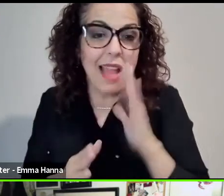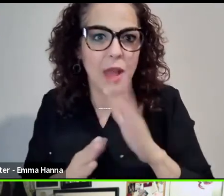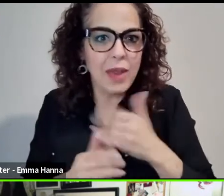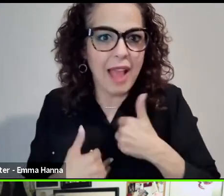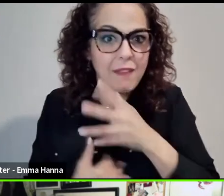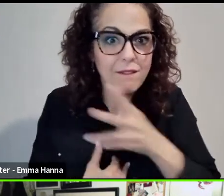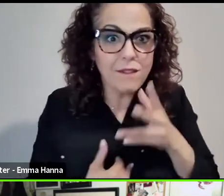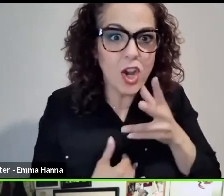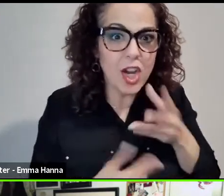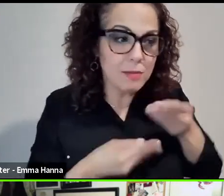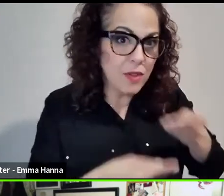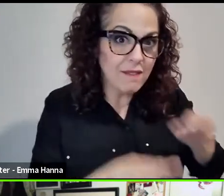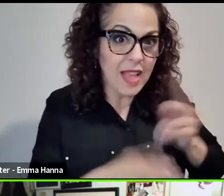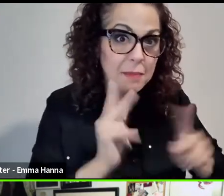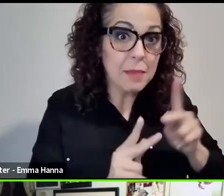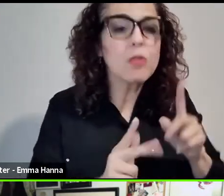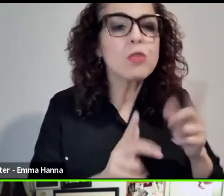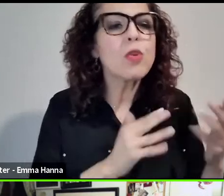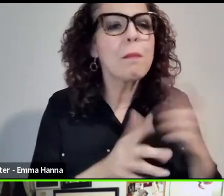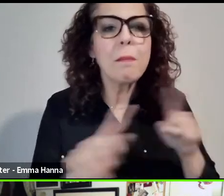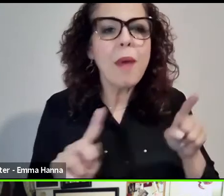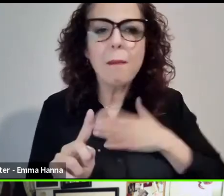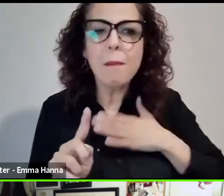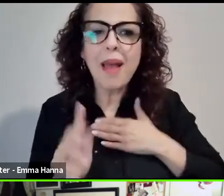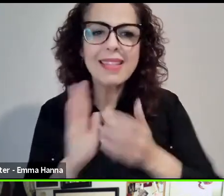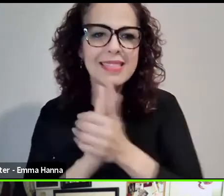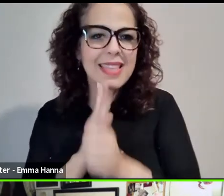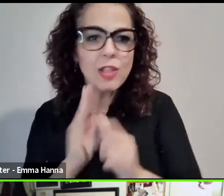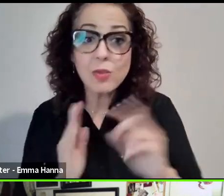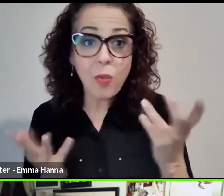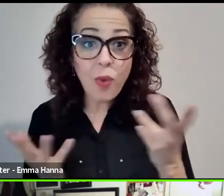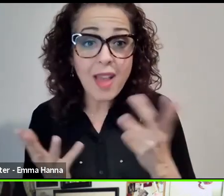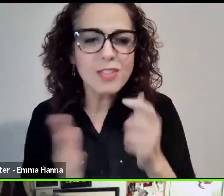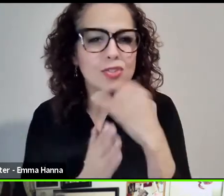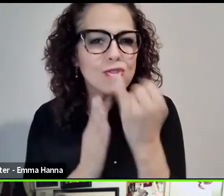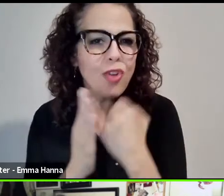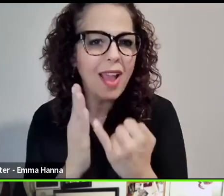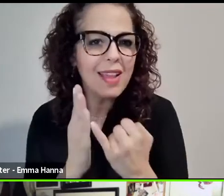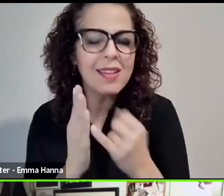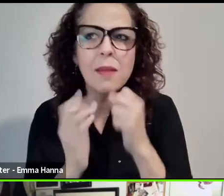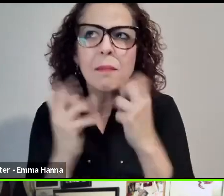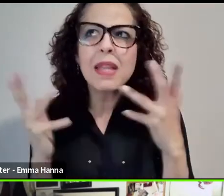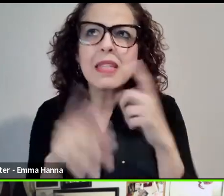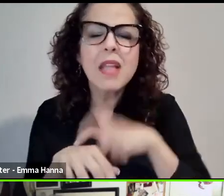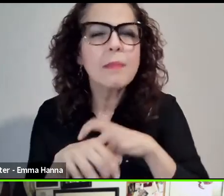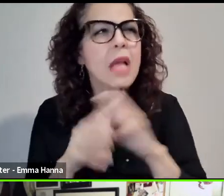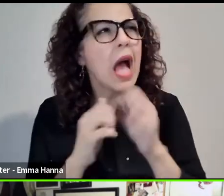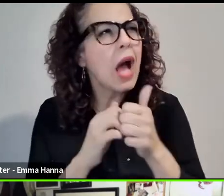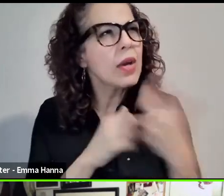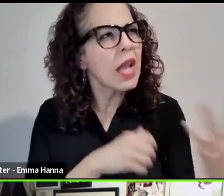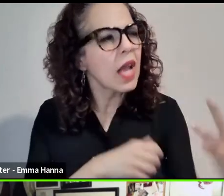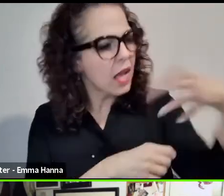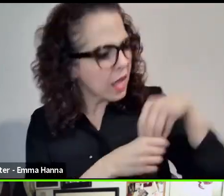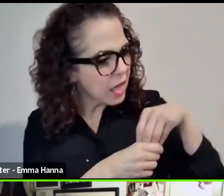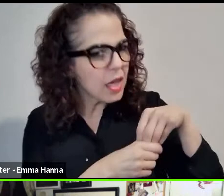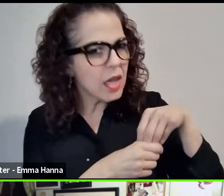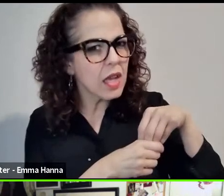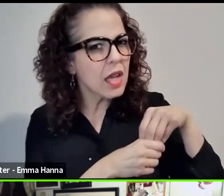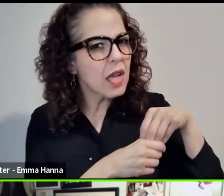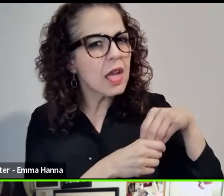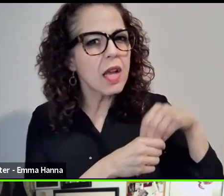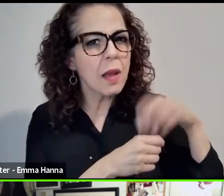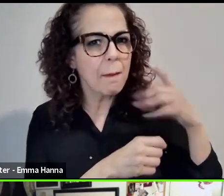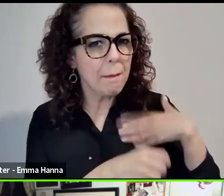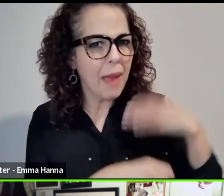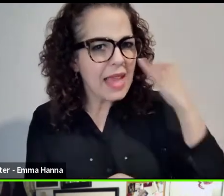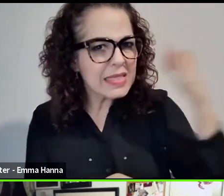skill is drawing. And so a lot of times I'm not like, how can I incorporate leftist art into my